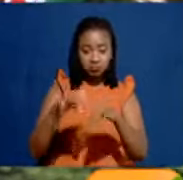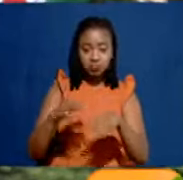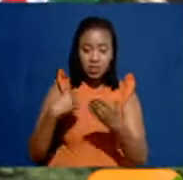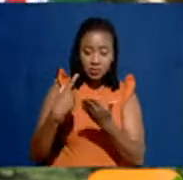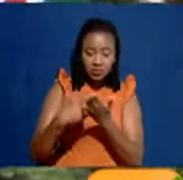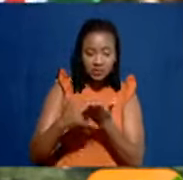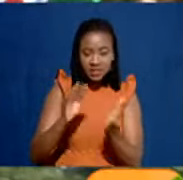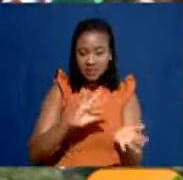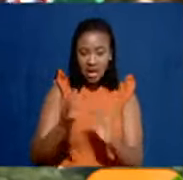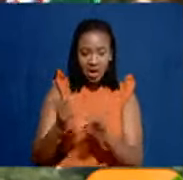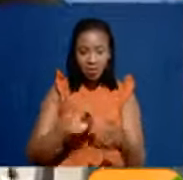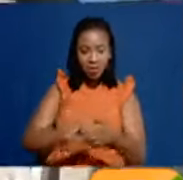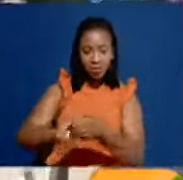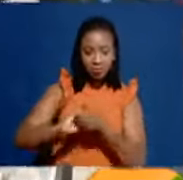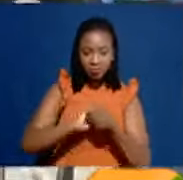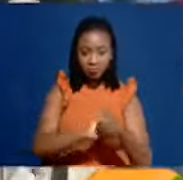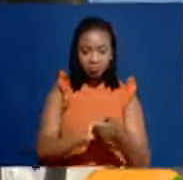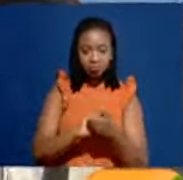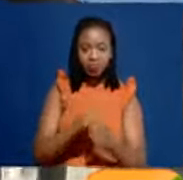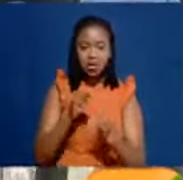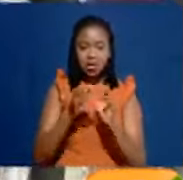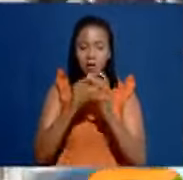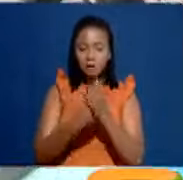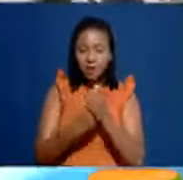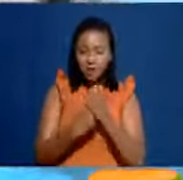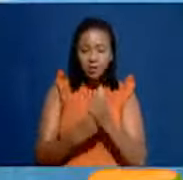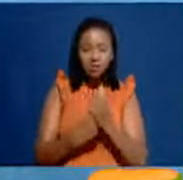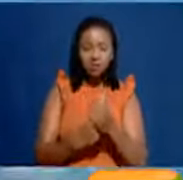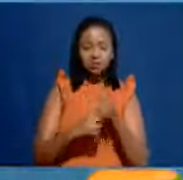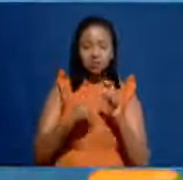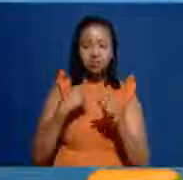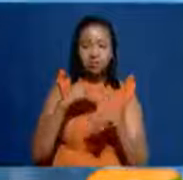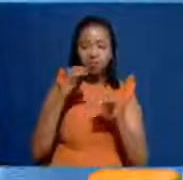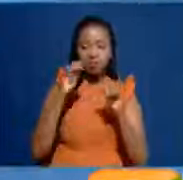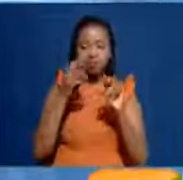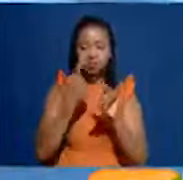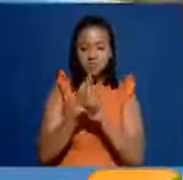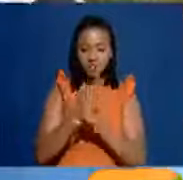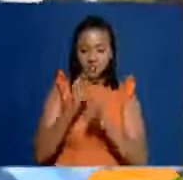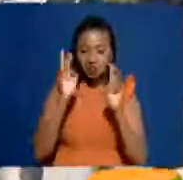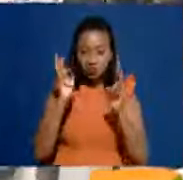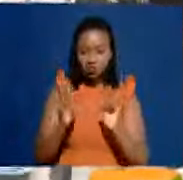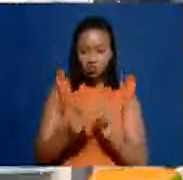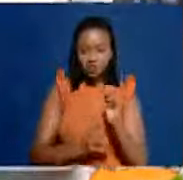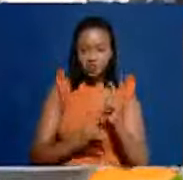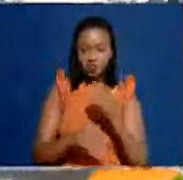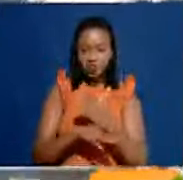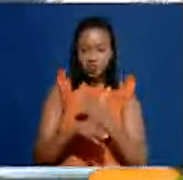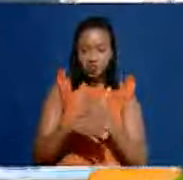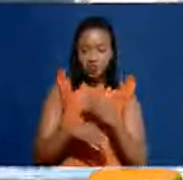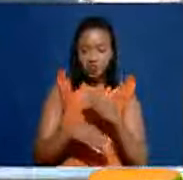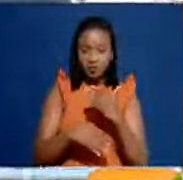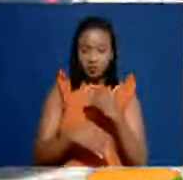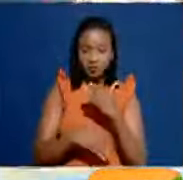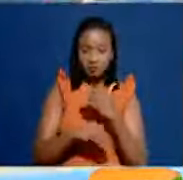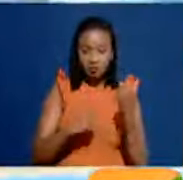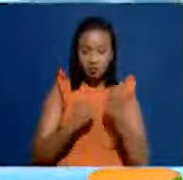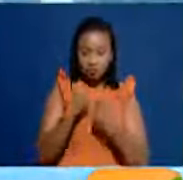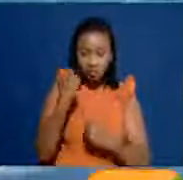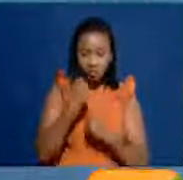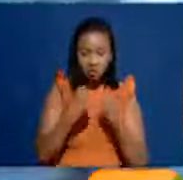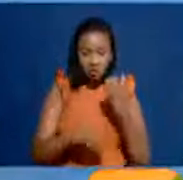and partnership between nations in matters of infrastructural development. We are very happy that Kenya is among very